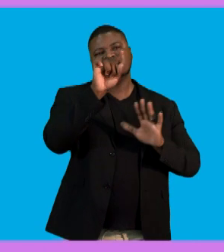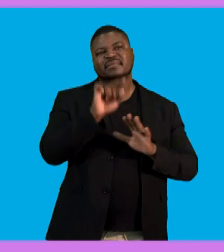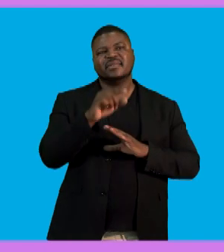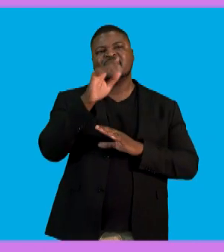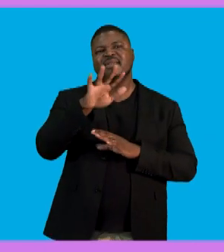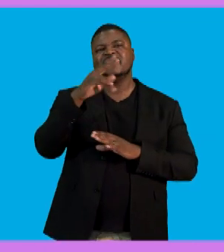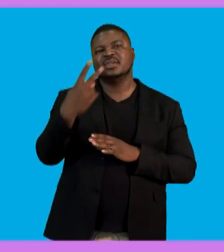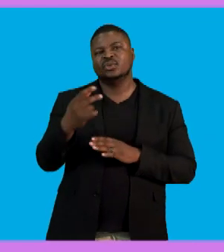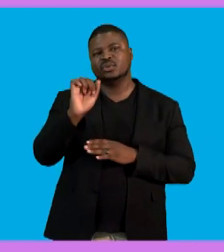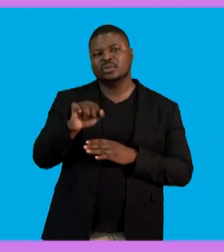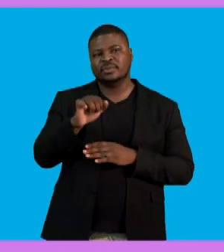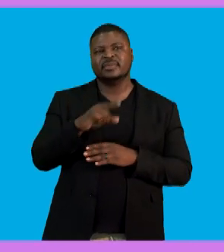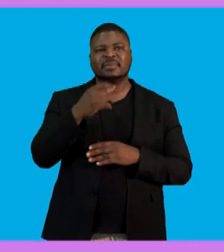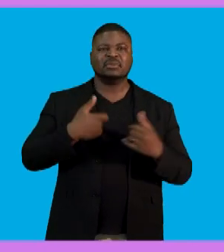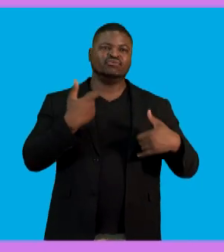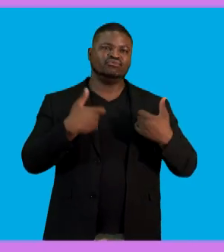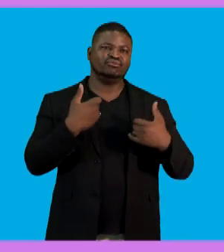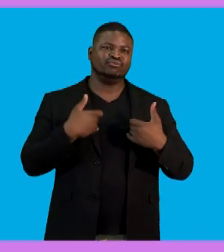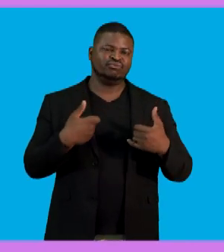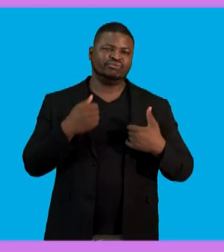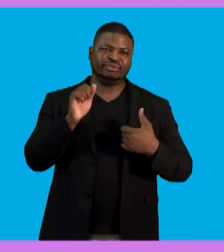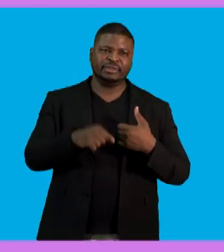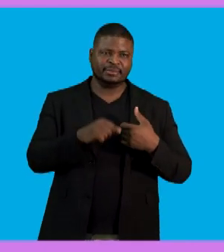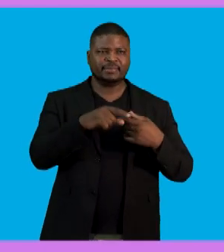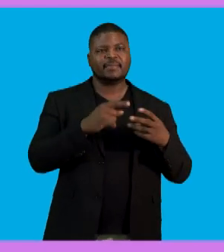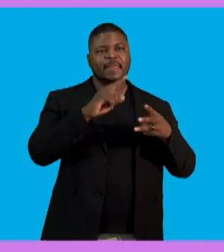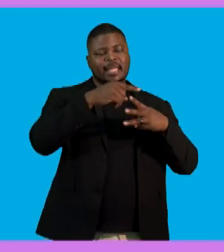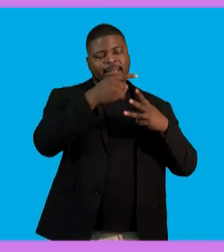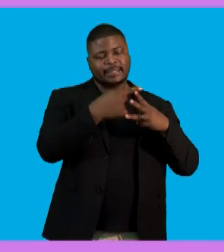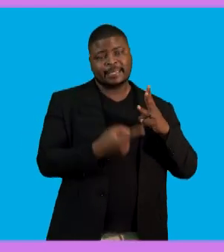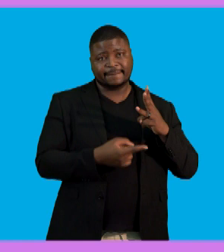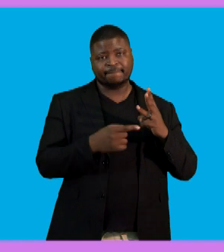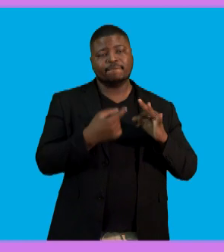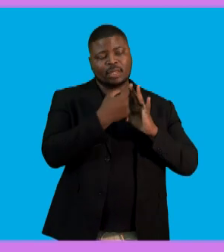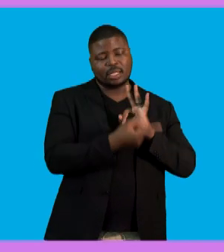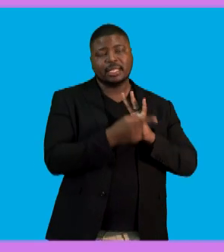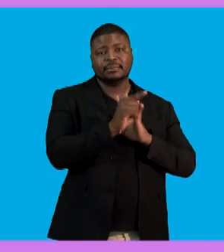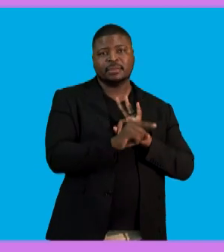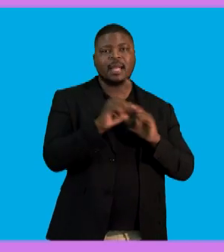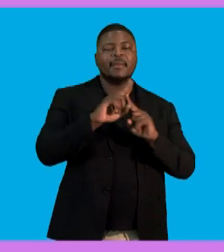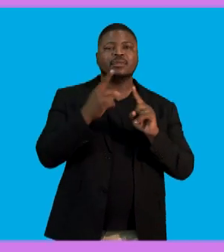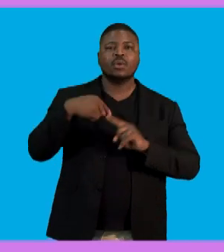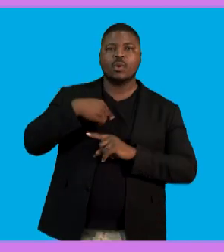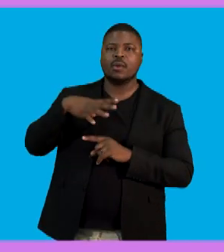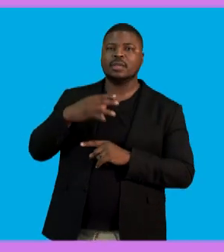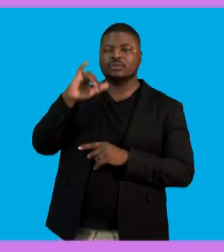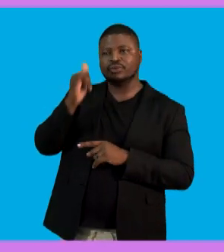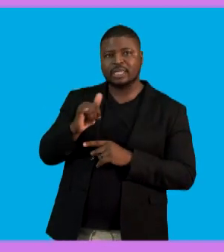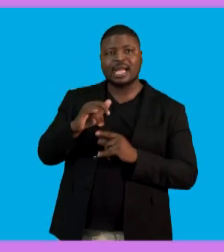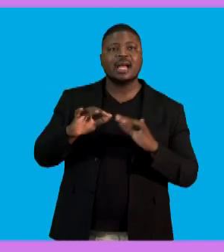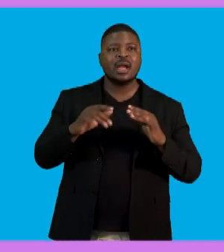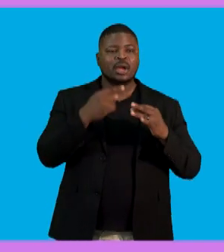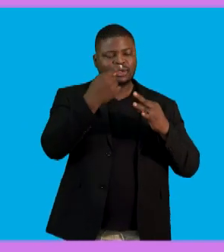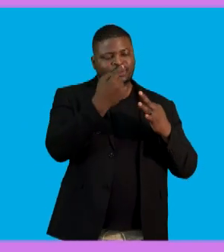7, and that is Fila Entertainment as well. So we've got the 3 shows. So now we have to check how long does each